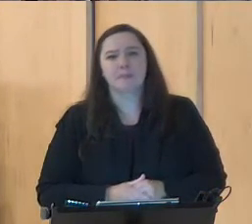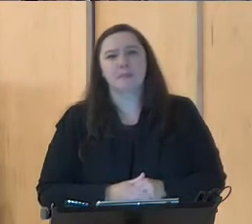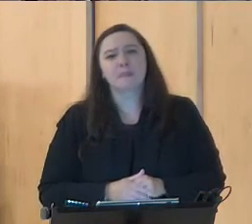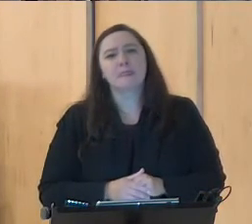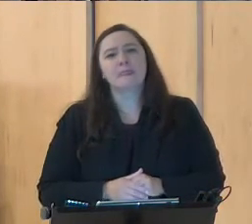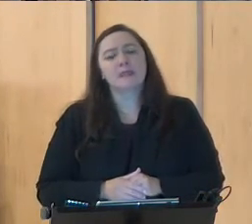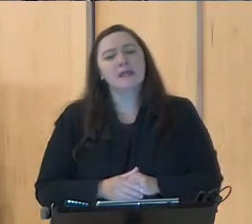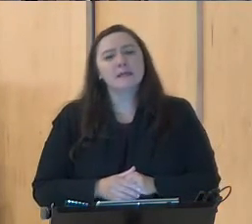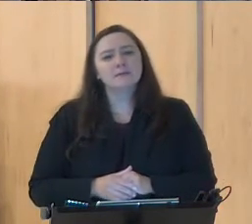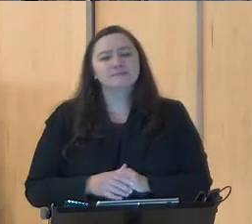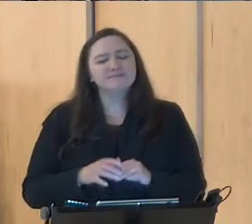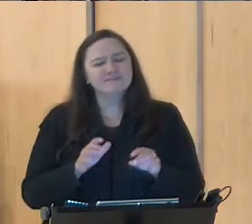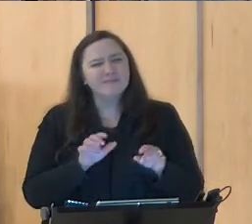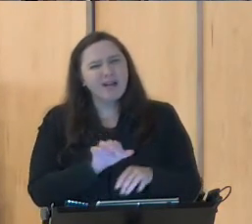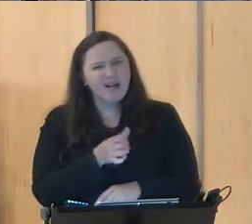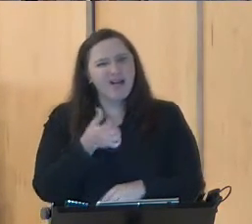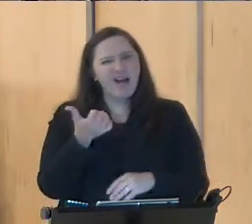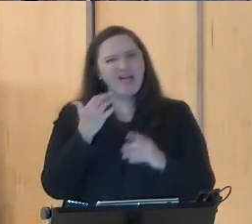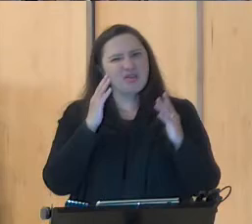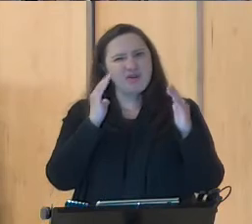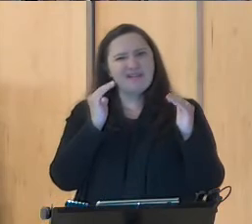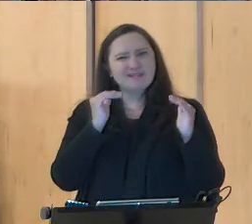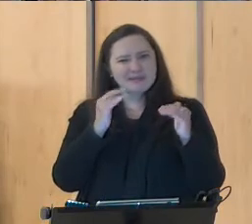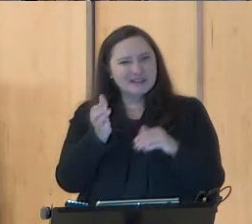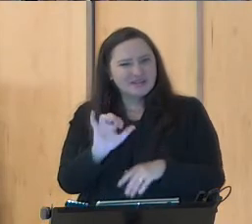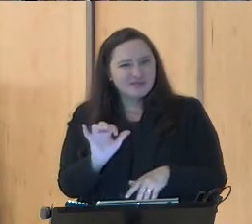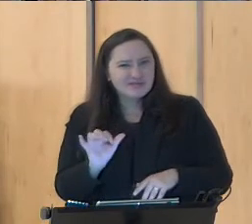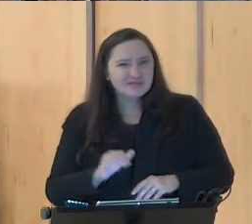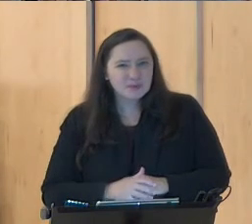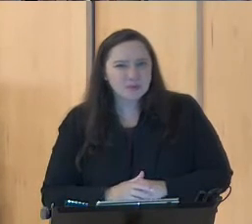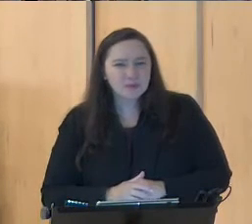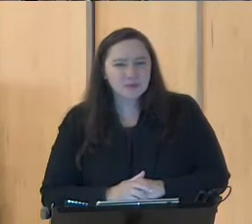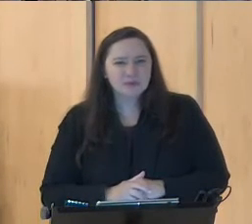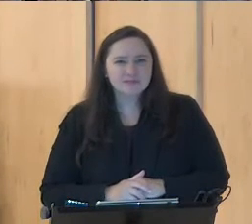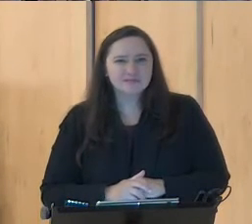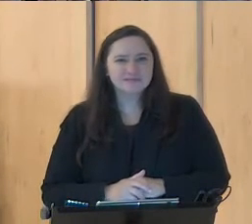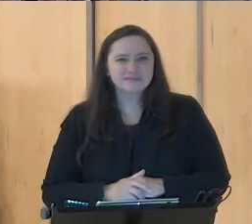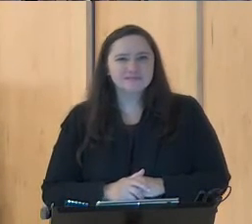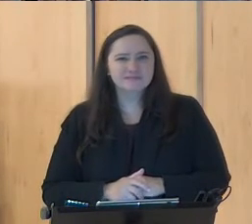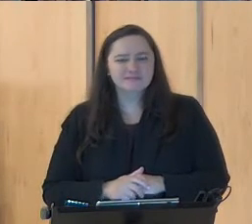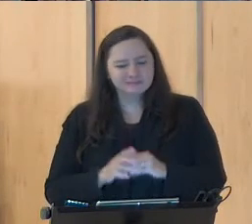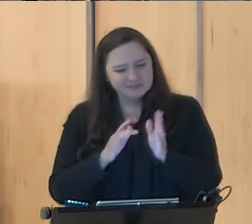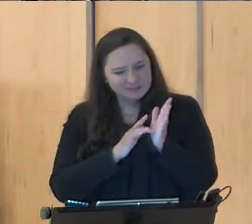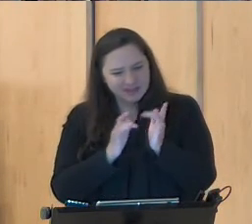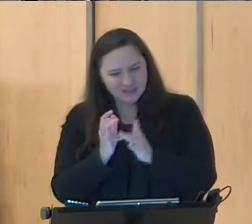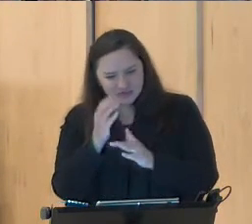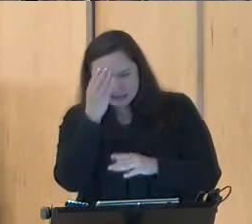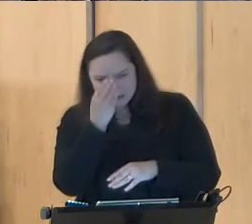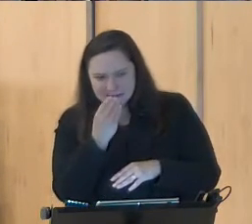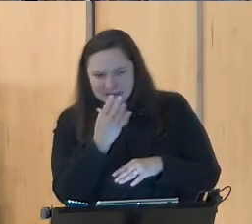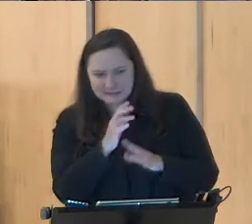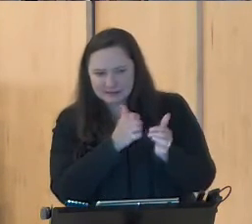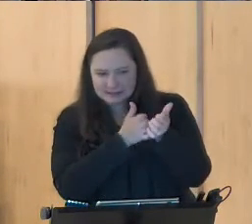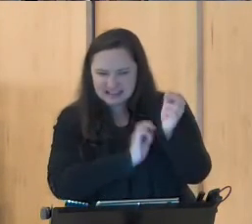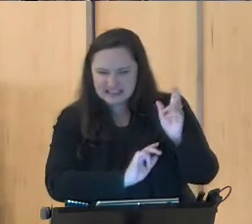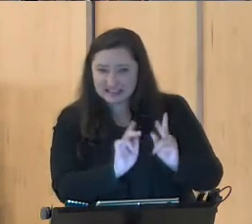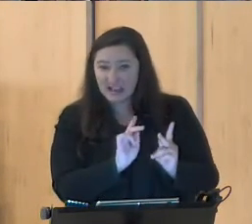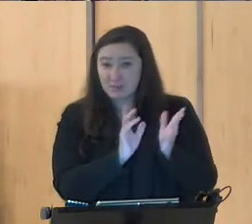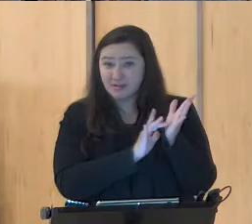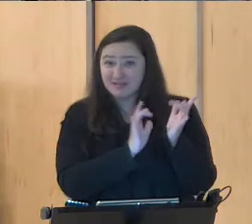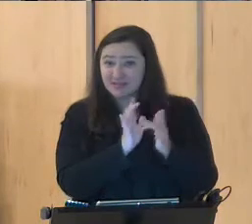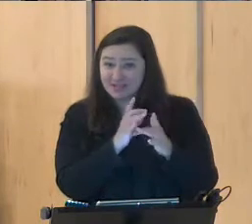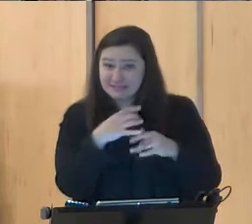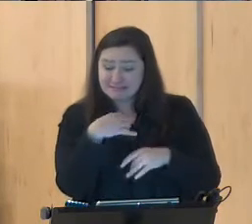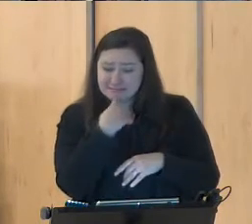But there are more expectations that Jesus brought to His disciples' attention. He continued, "If